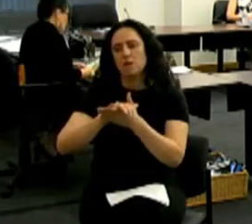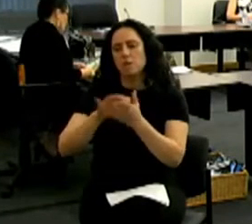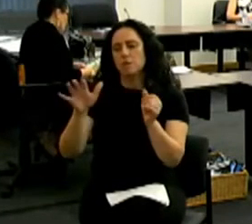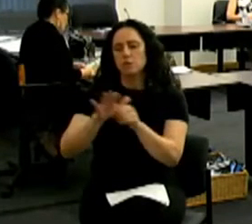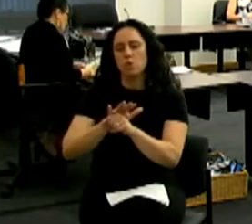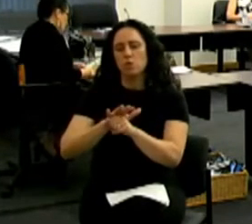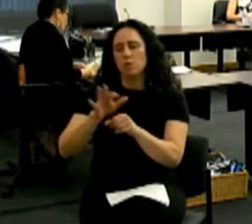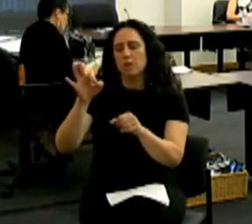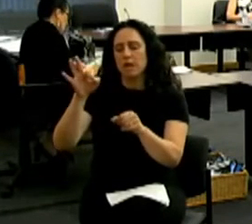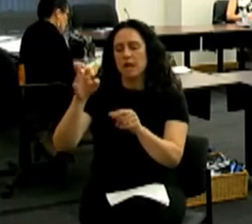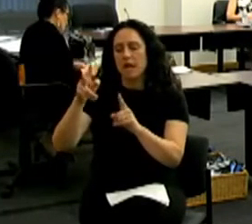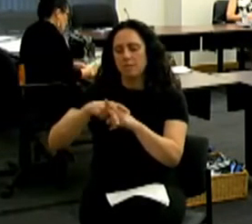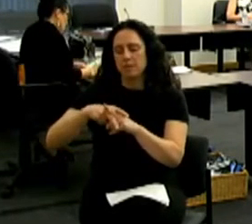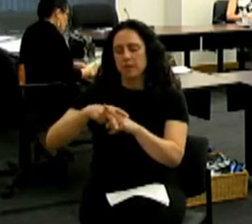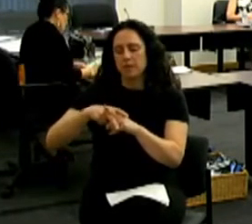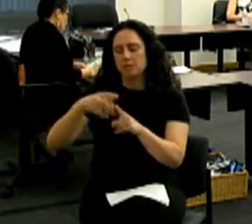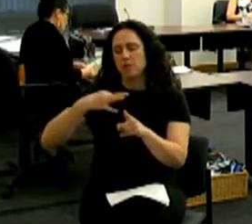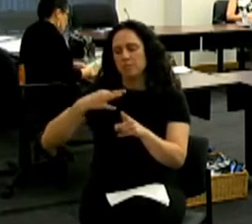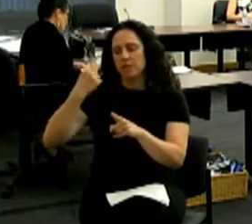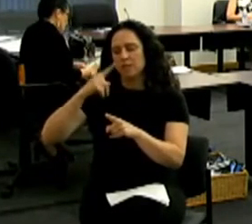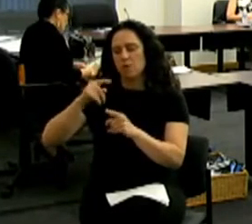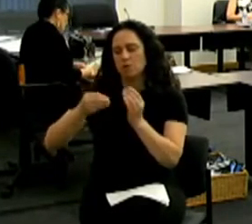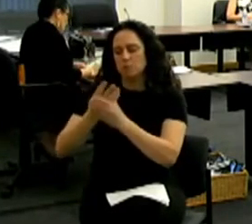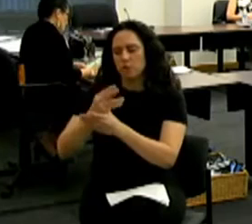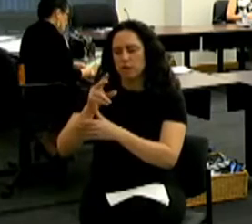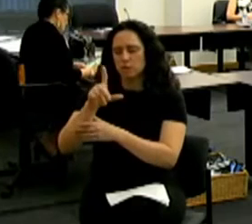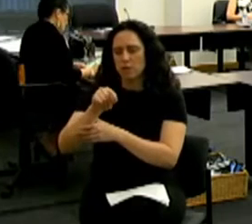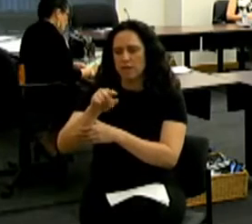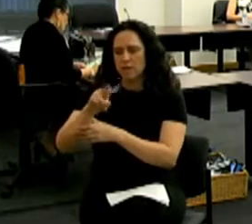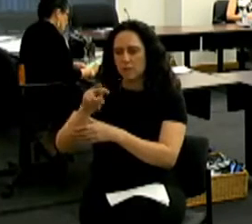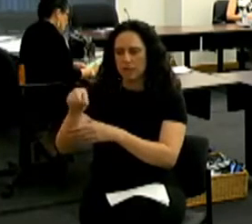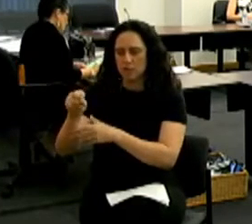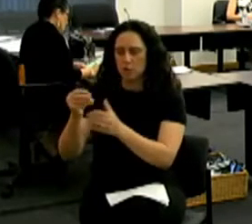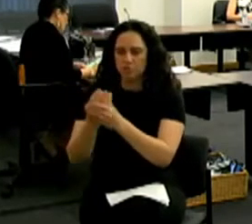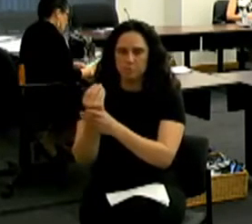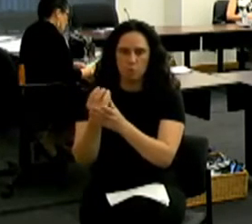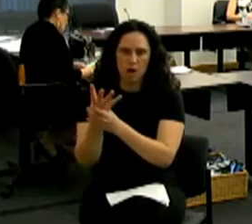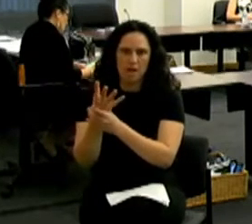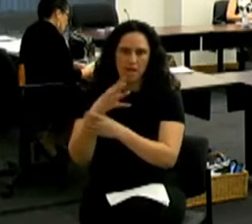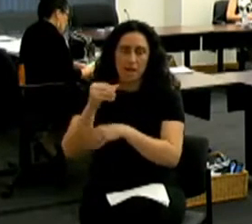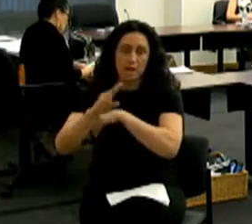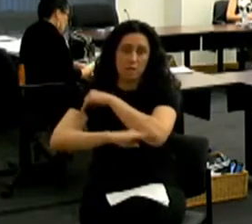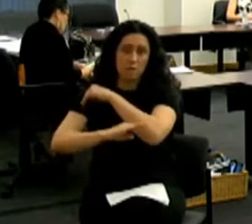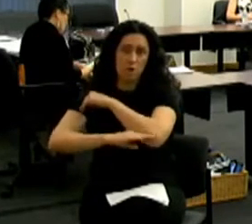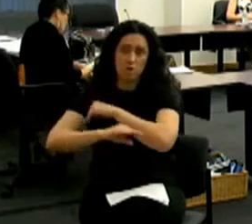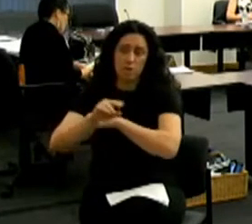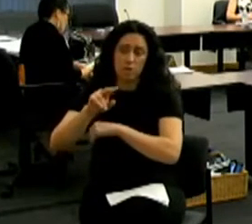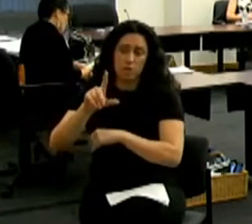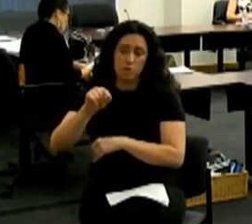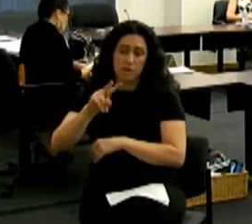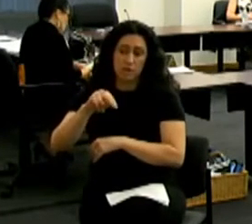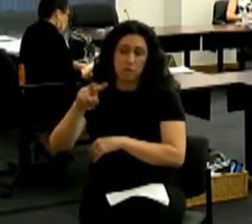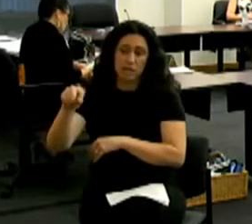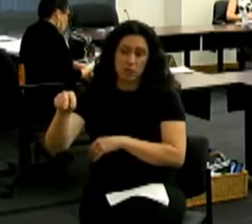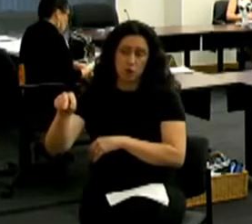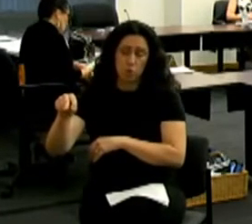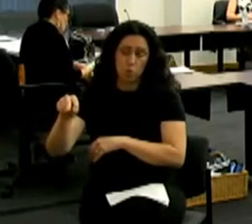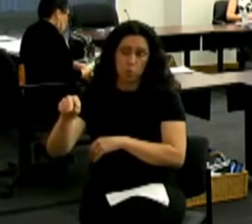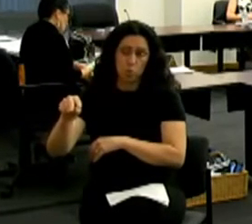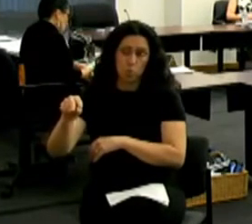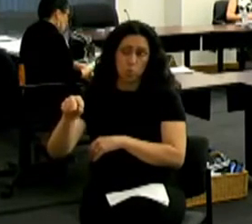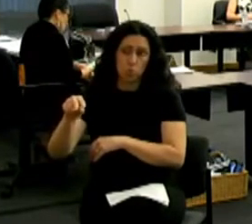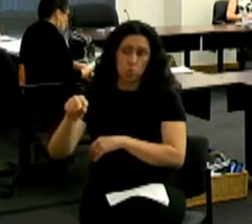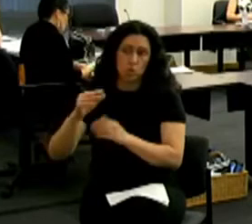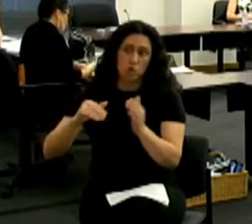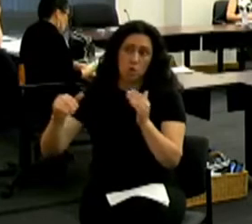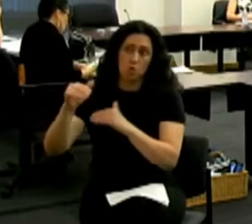for spring 2022, spring and fall 2022, it